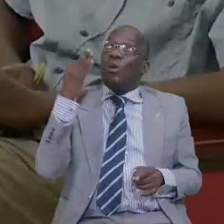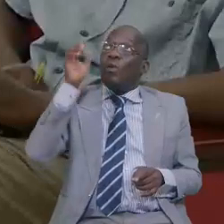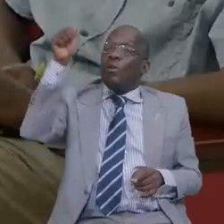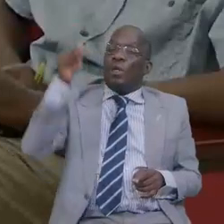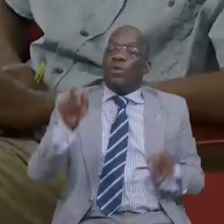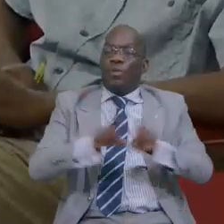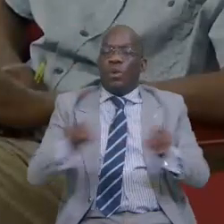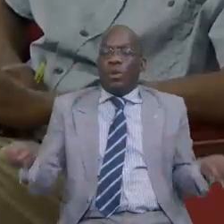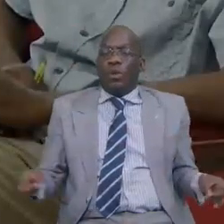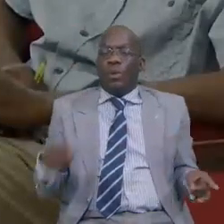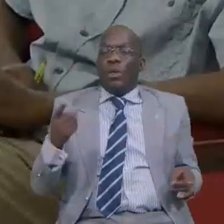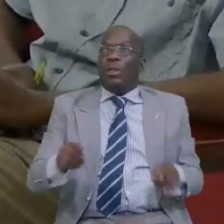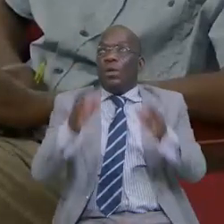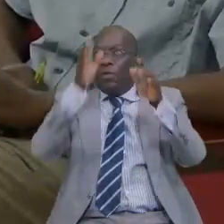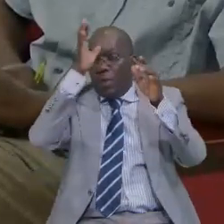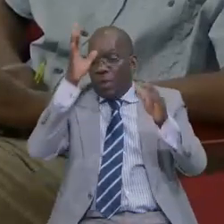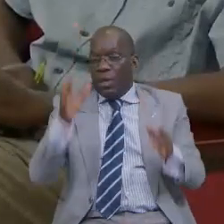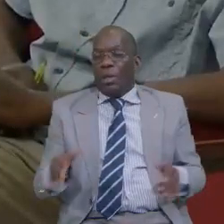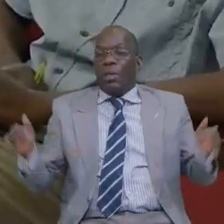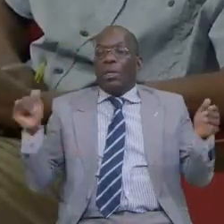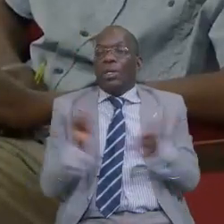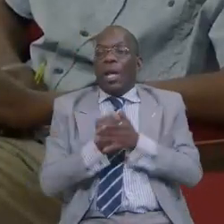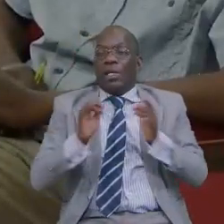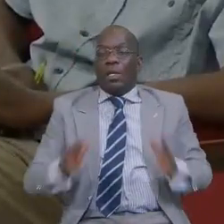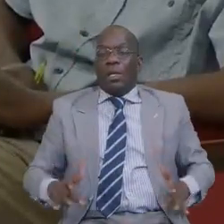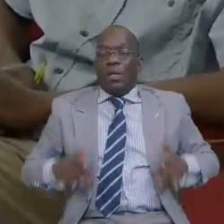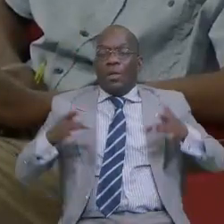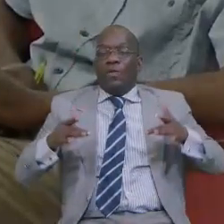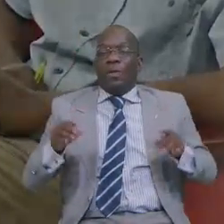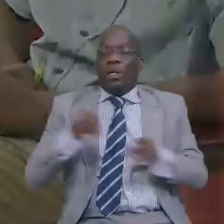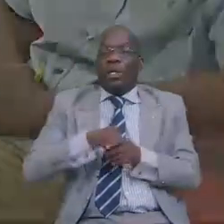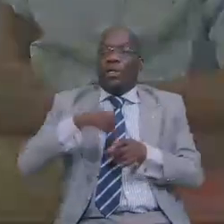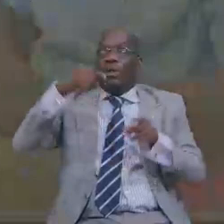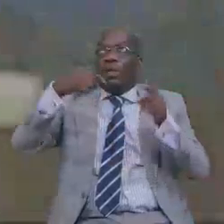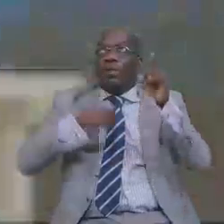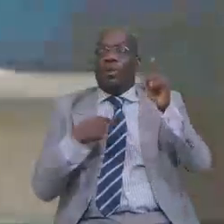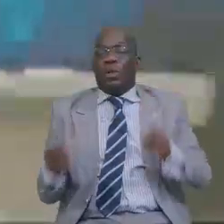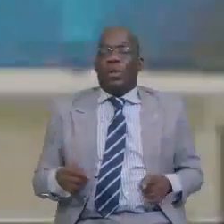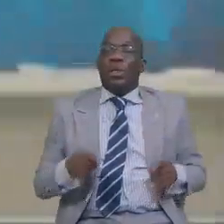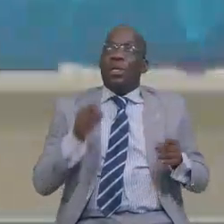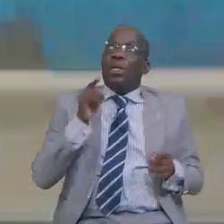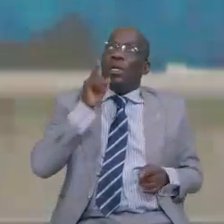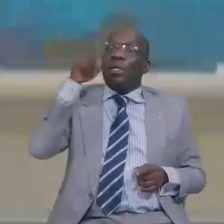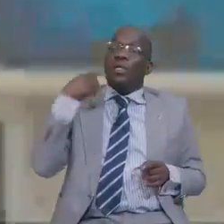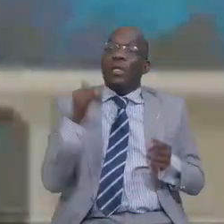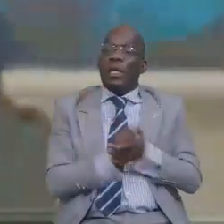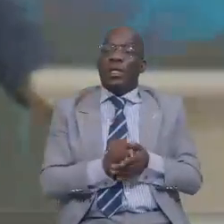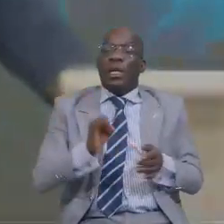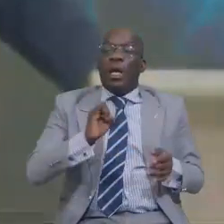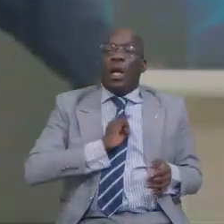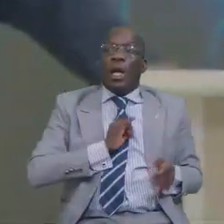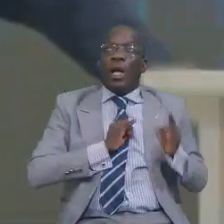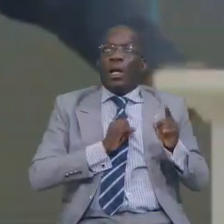but the Father that dwelleth in me. Already he has said, I am in the